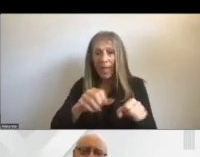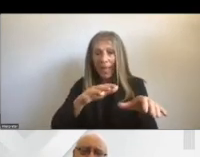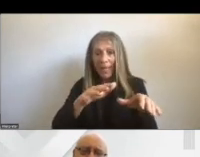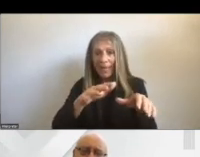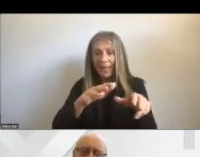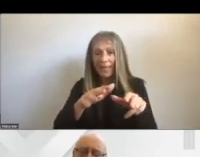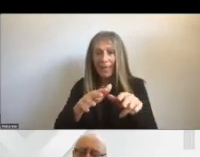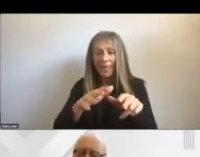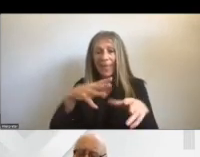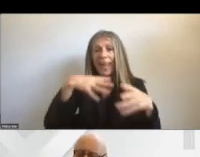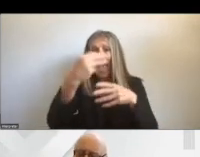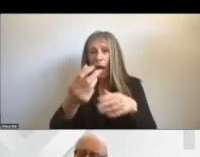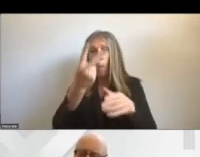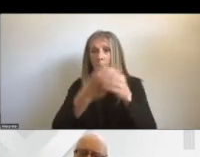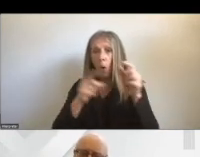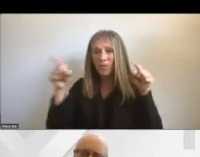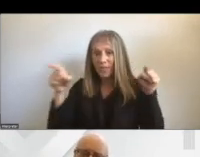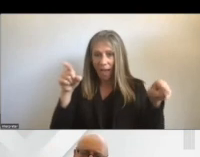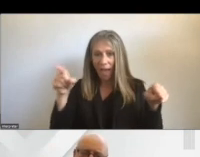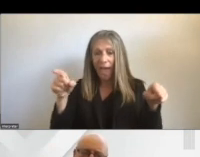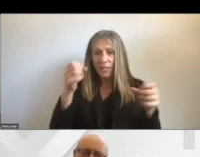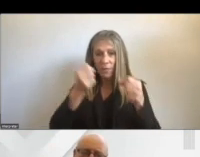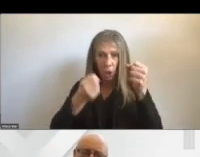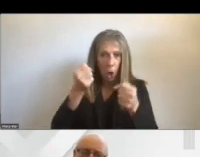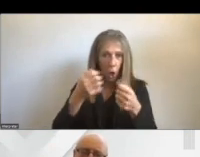where providing parallel on-street parking spaces.